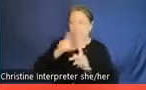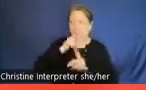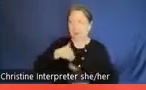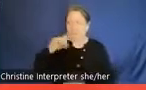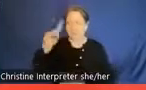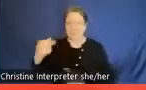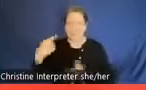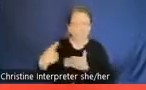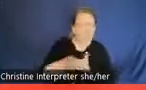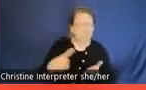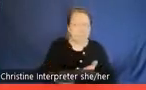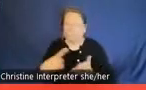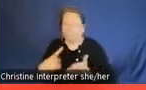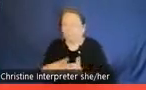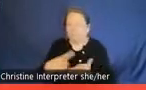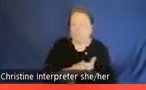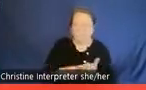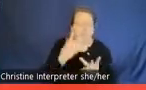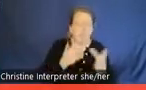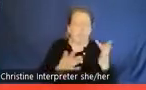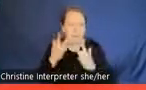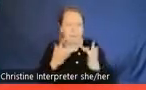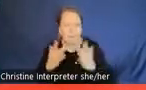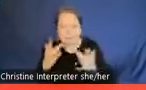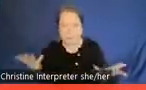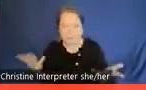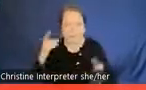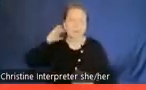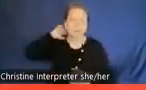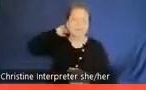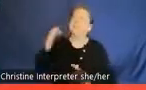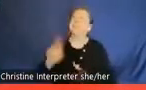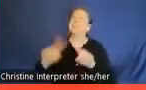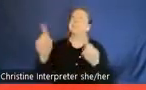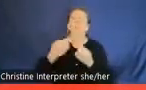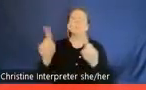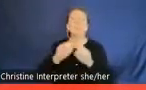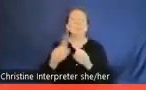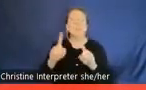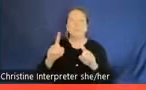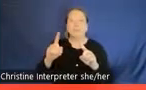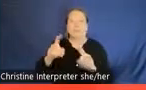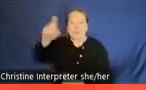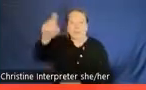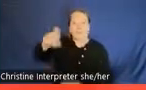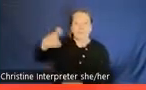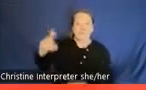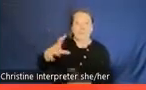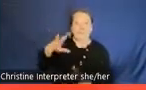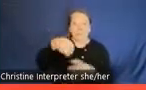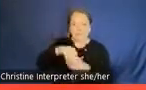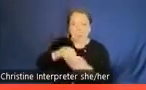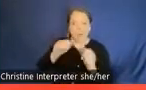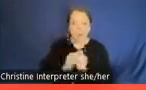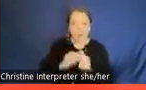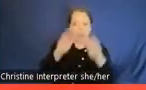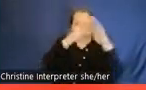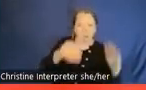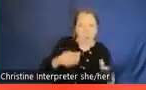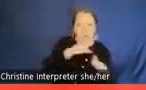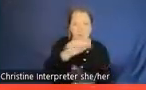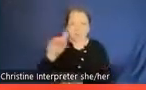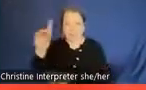ourselves in conversations about. There's so many layers of and need regarding housing and disability and the connection to